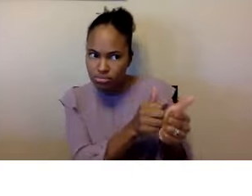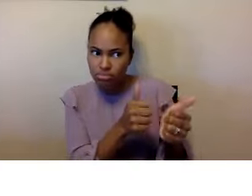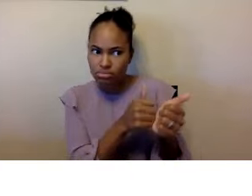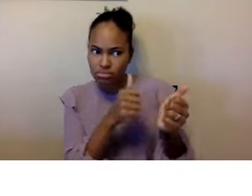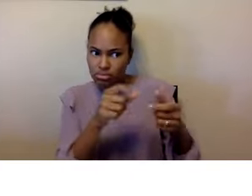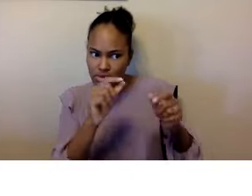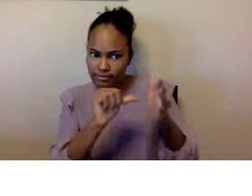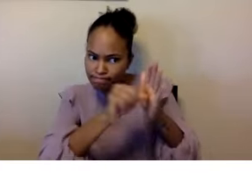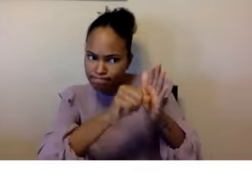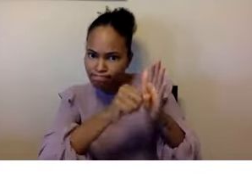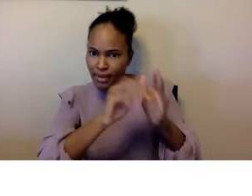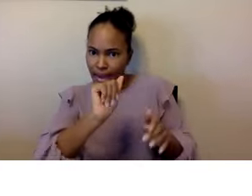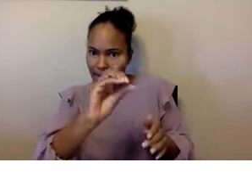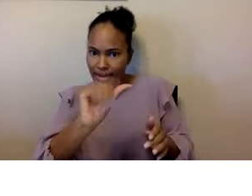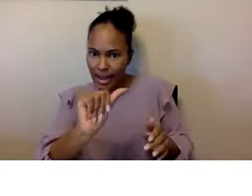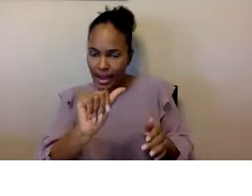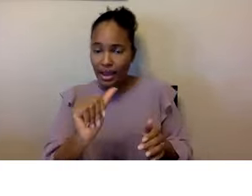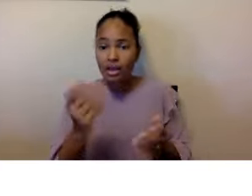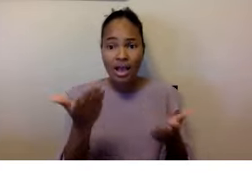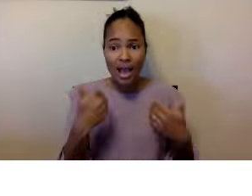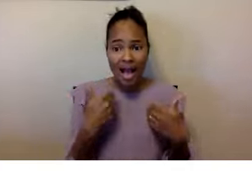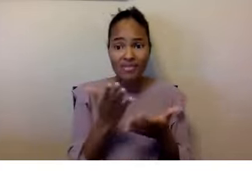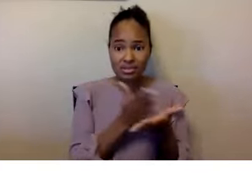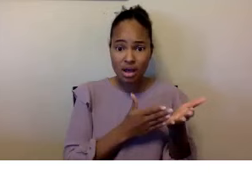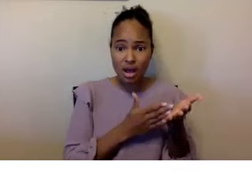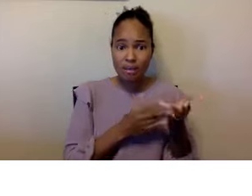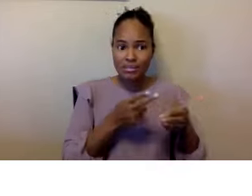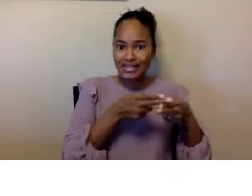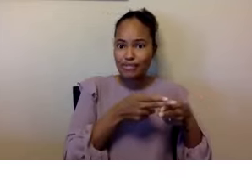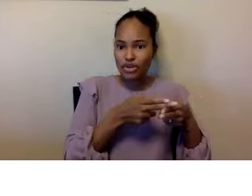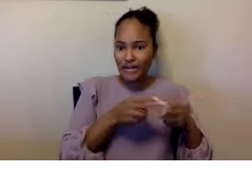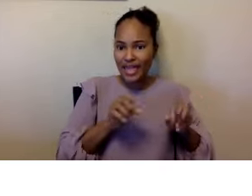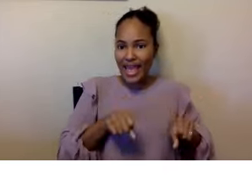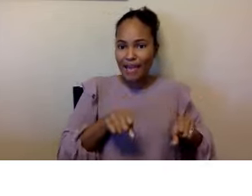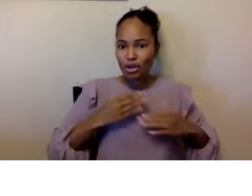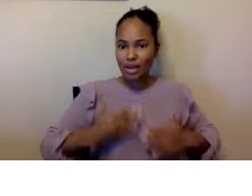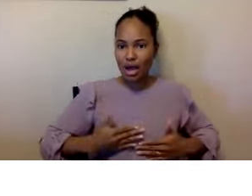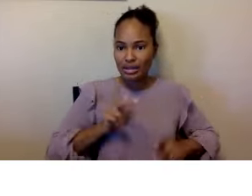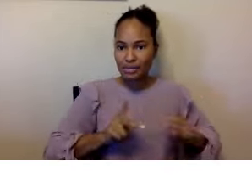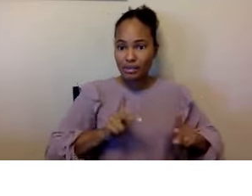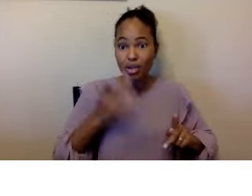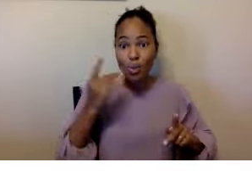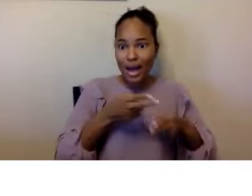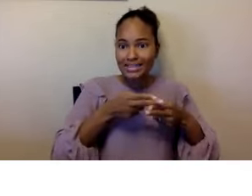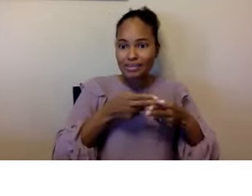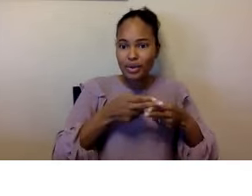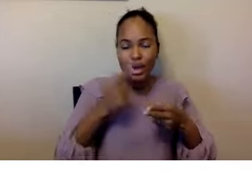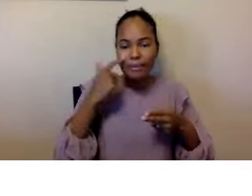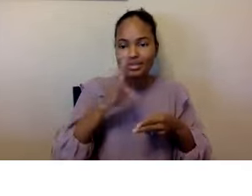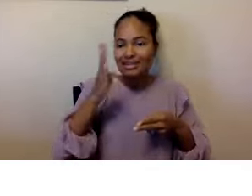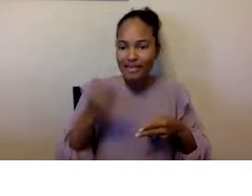because you got temporary able-bodied people, and the reason I say temporary able-bodied, because you'll never know when you're going to wind up with a